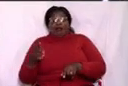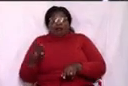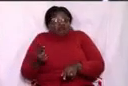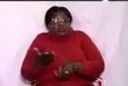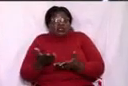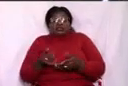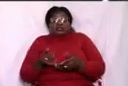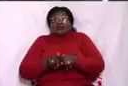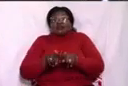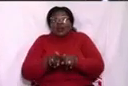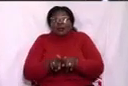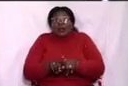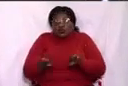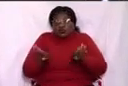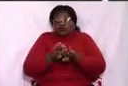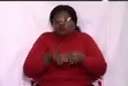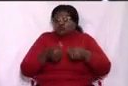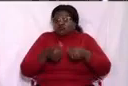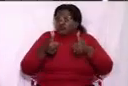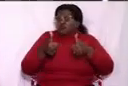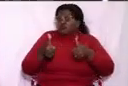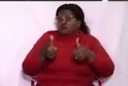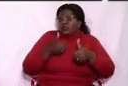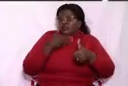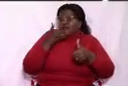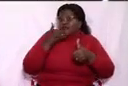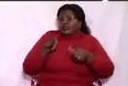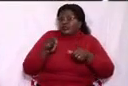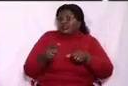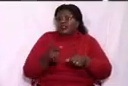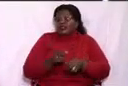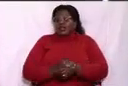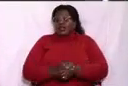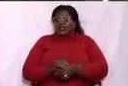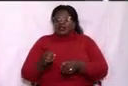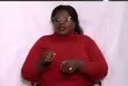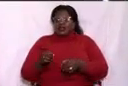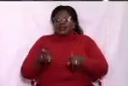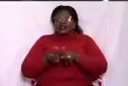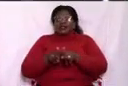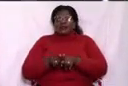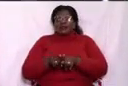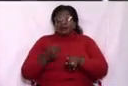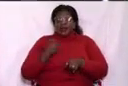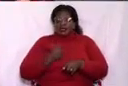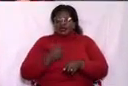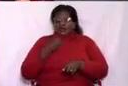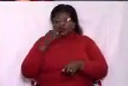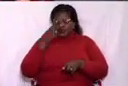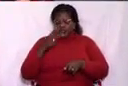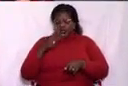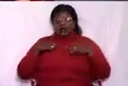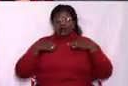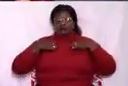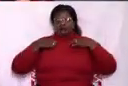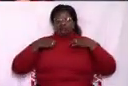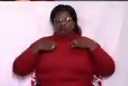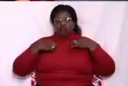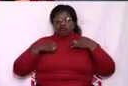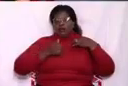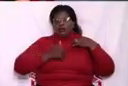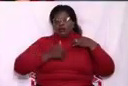type of products you do. And also to the viewers, you can see I'm wearing one of her products